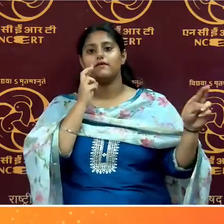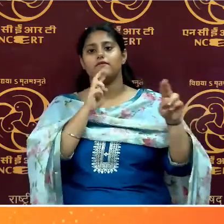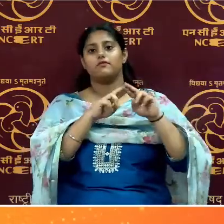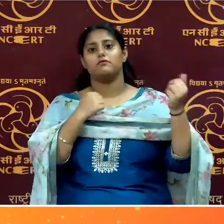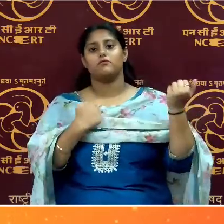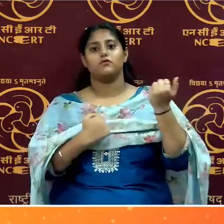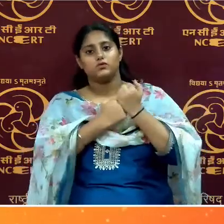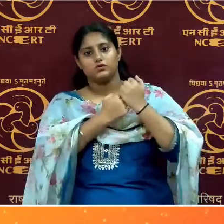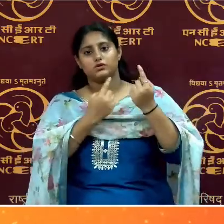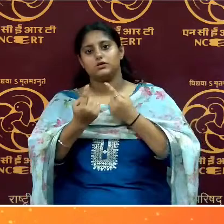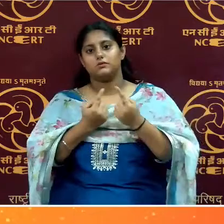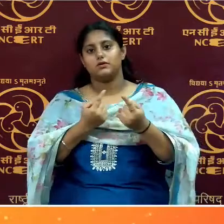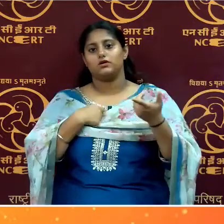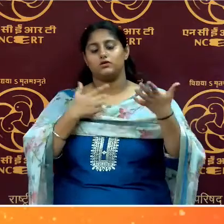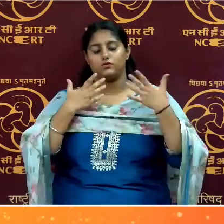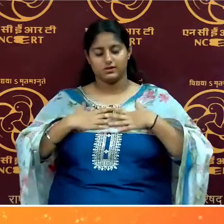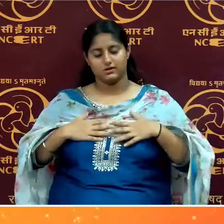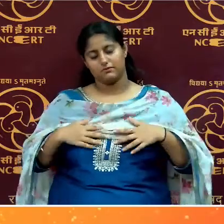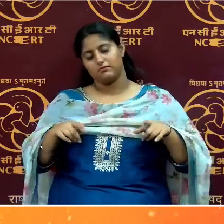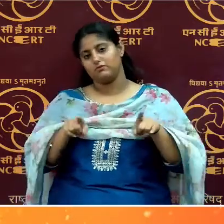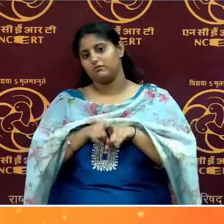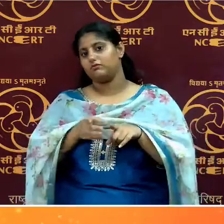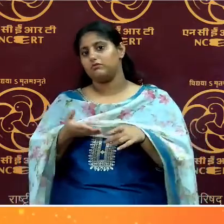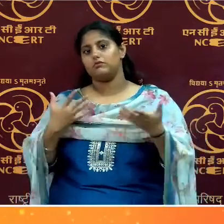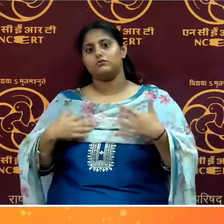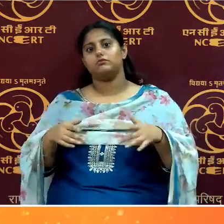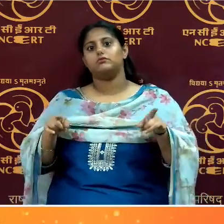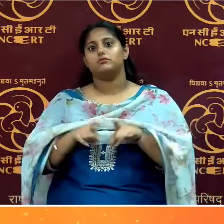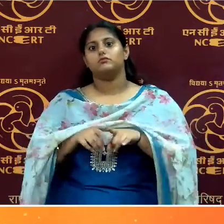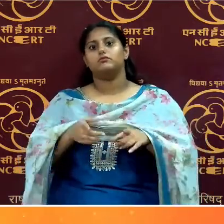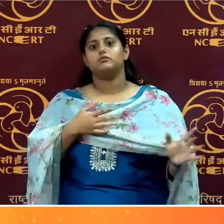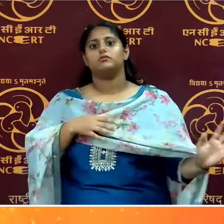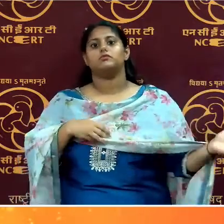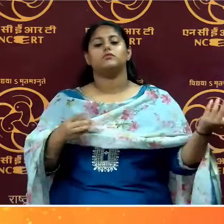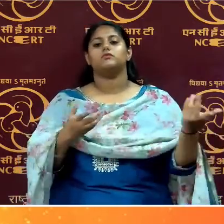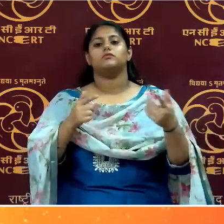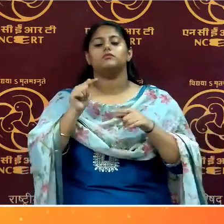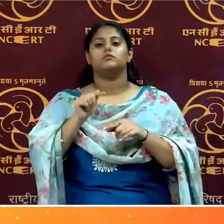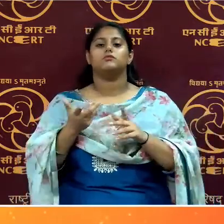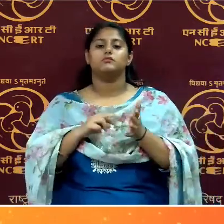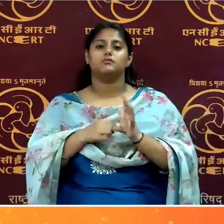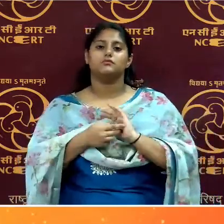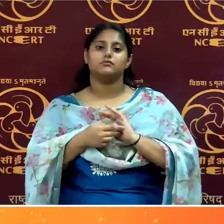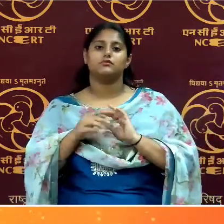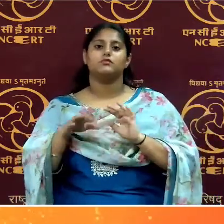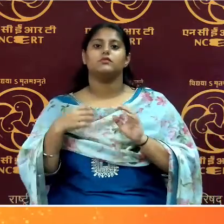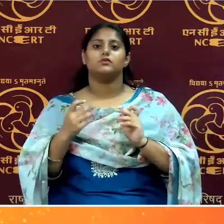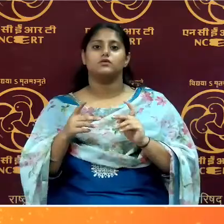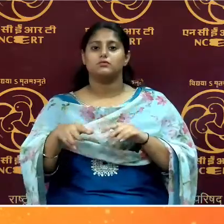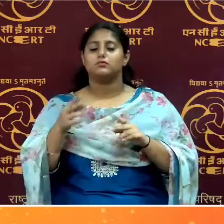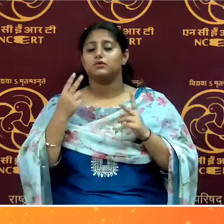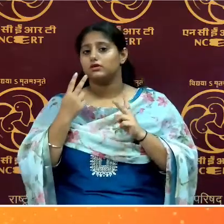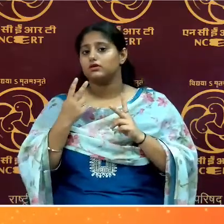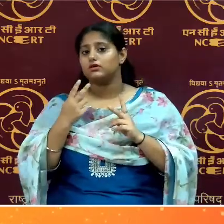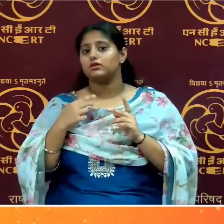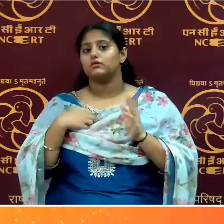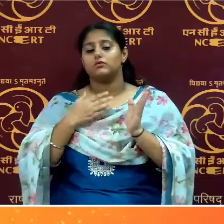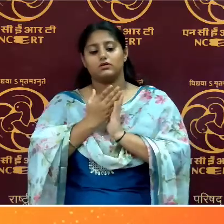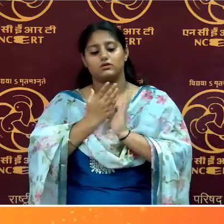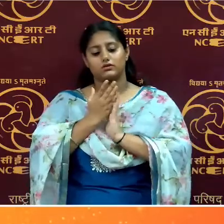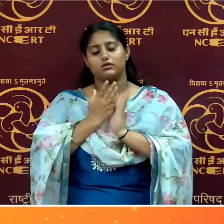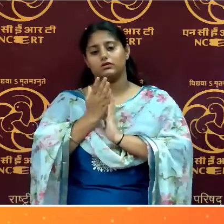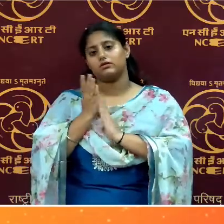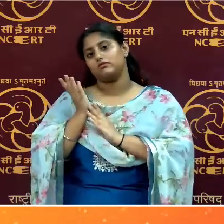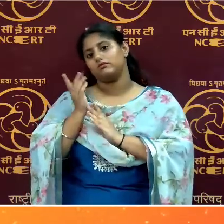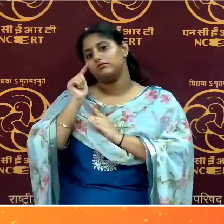getting applied on a body, so what all effects it generated, right? Further, we have seen what are the different types of